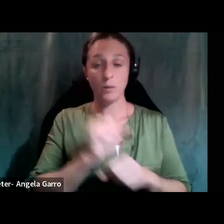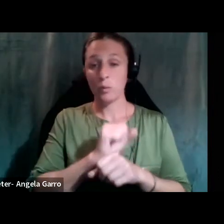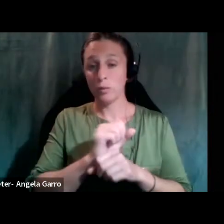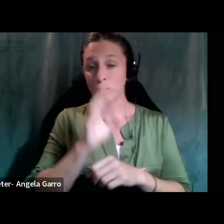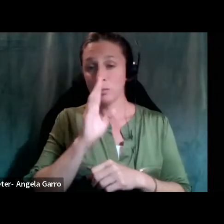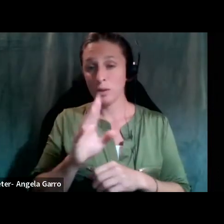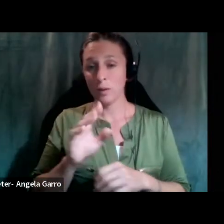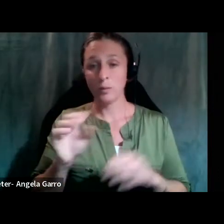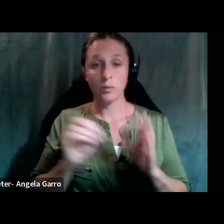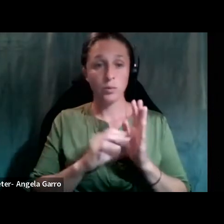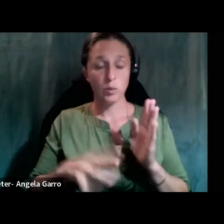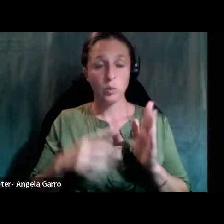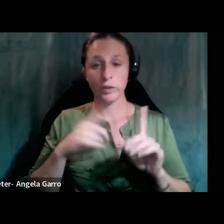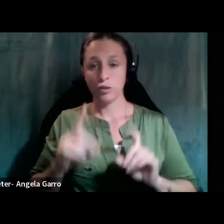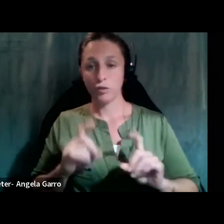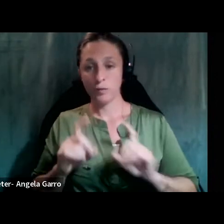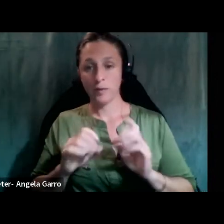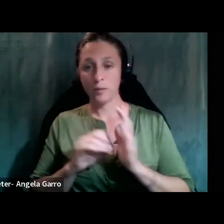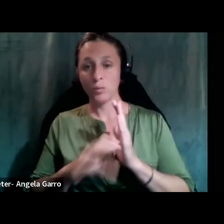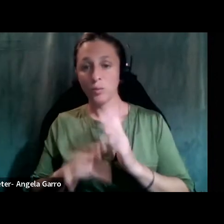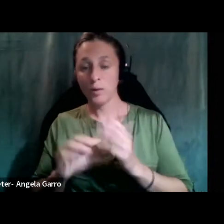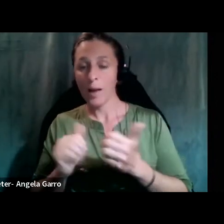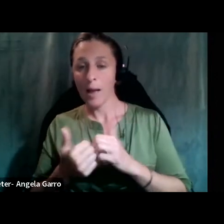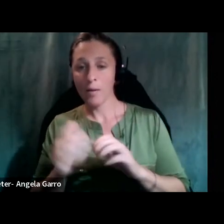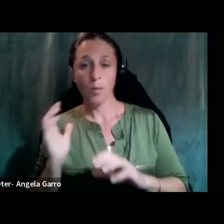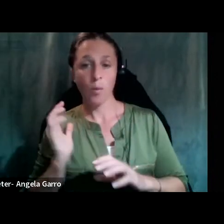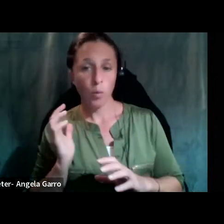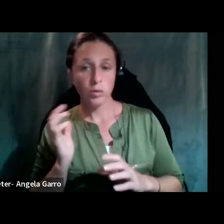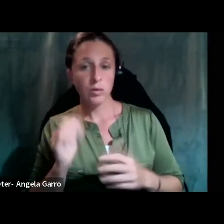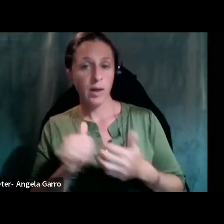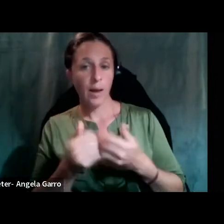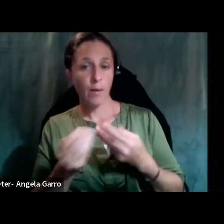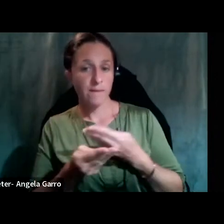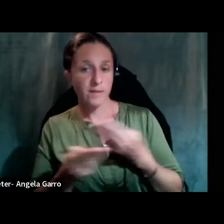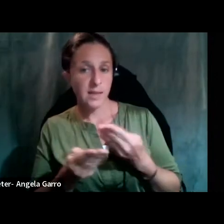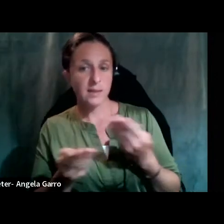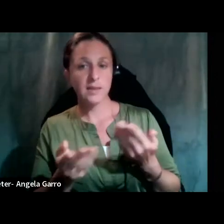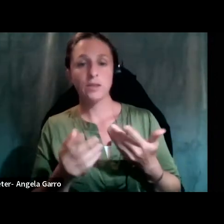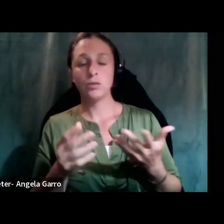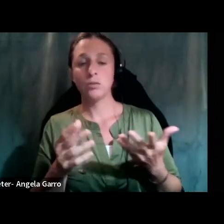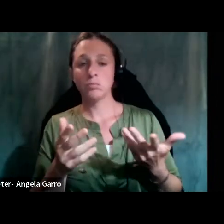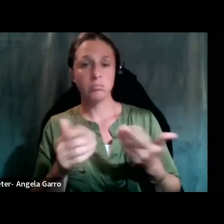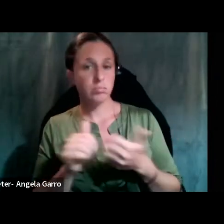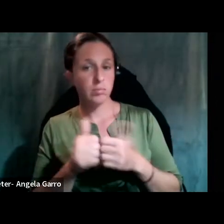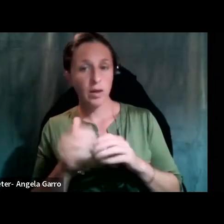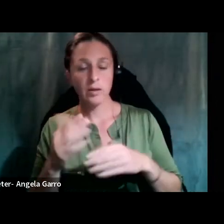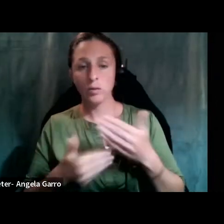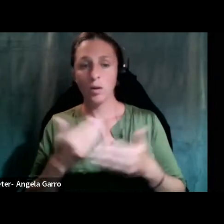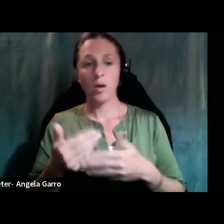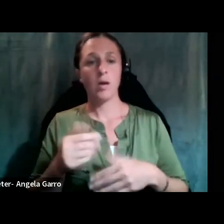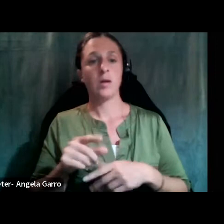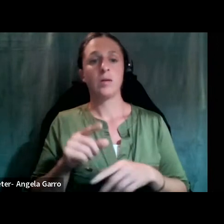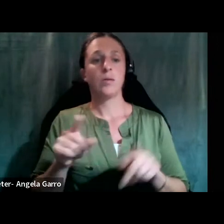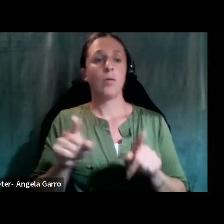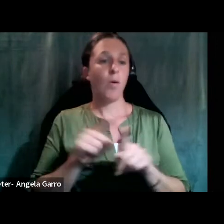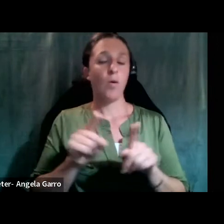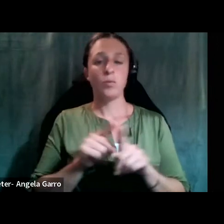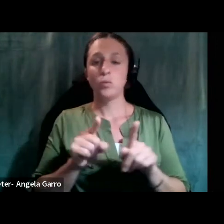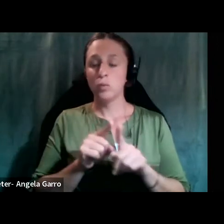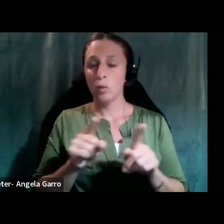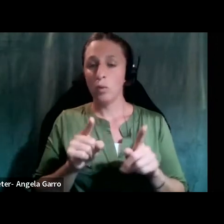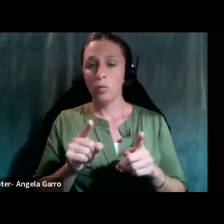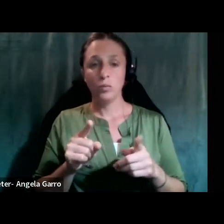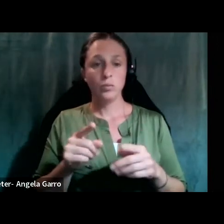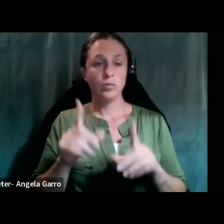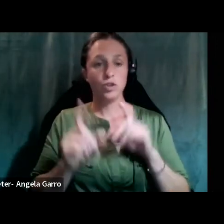students, we've surveyed students on how that coaching and the facilitation has gone. Also surveyed the adults that they work with.